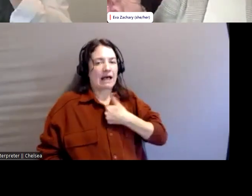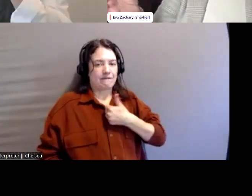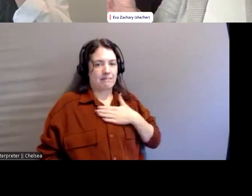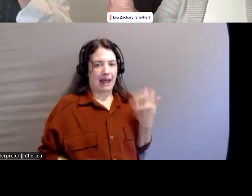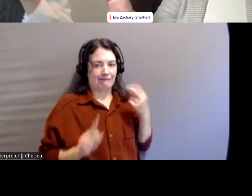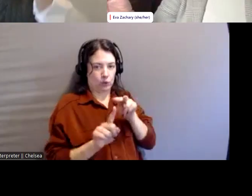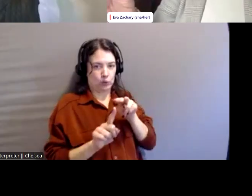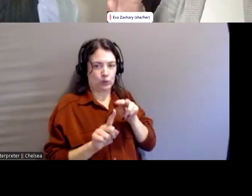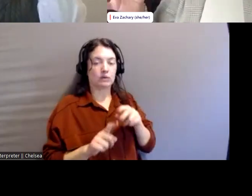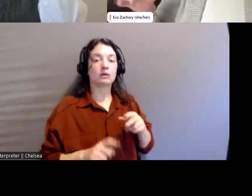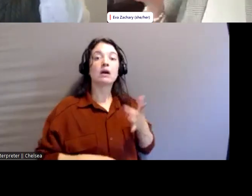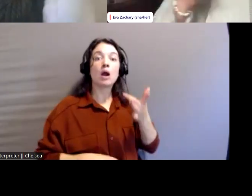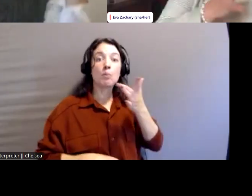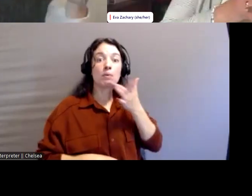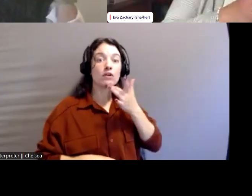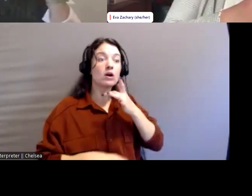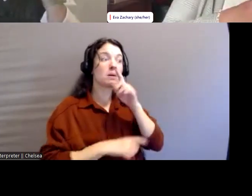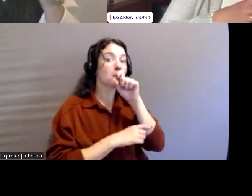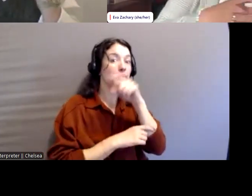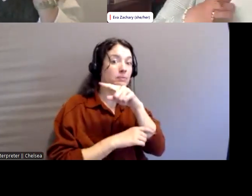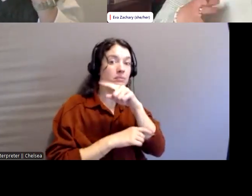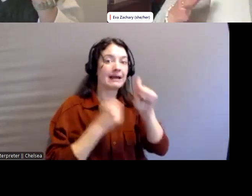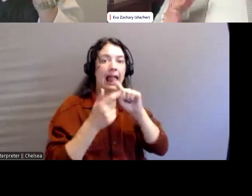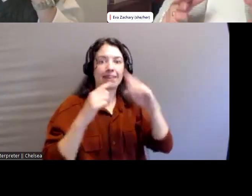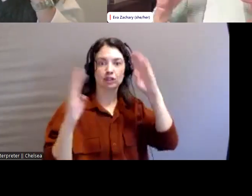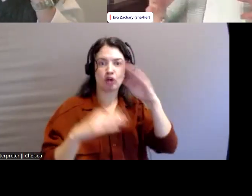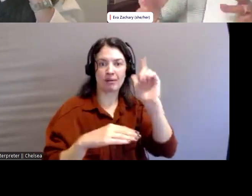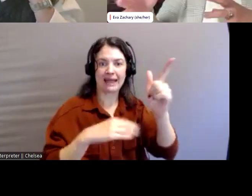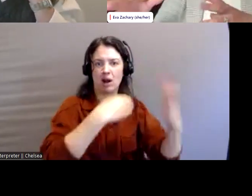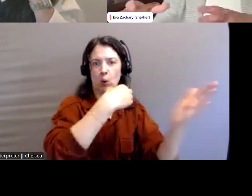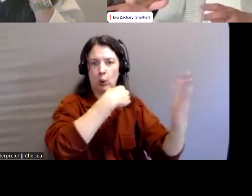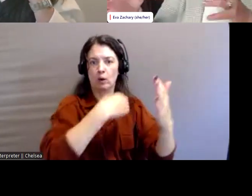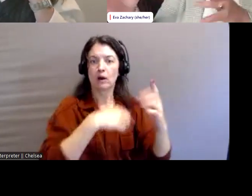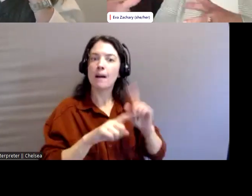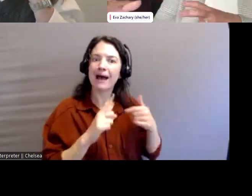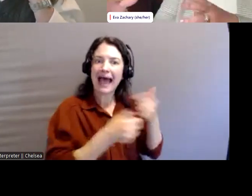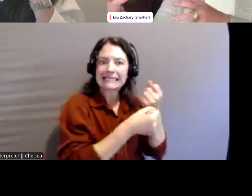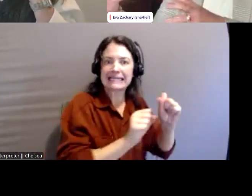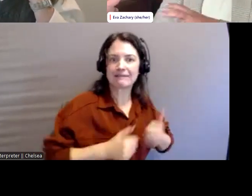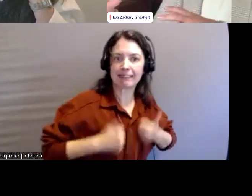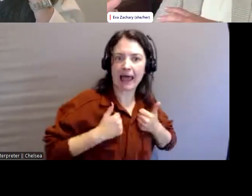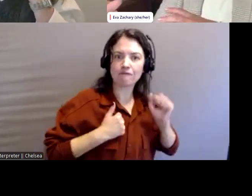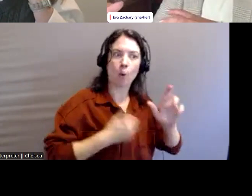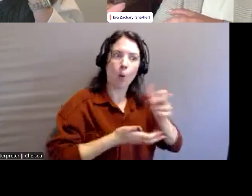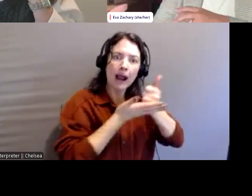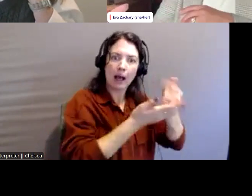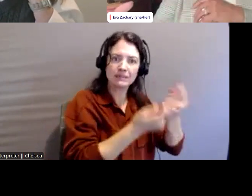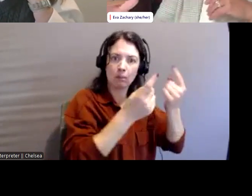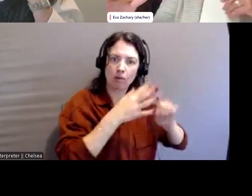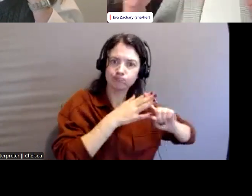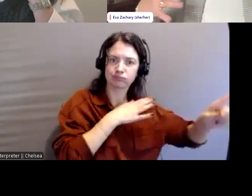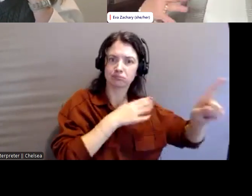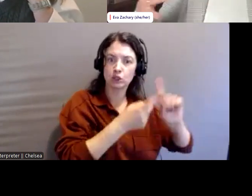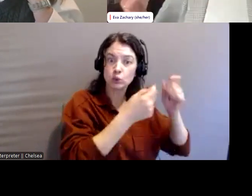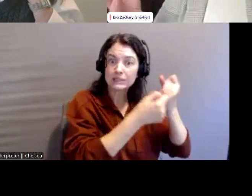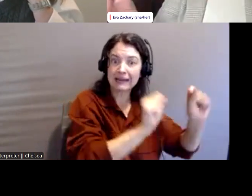hand slapped later on, knowing that I have potentially helped someone or a family get to safety, rather